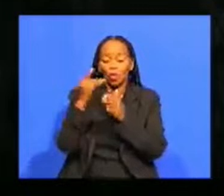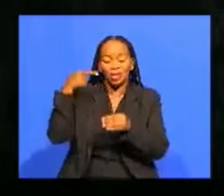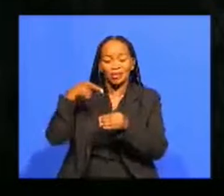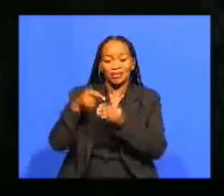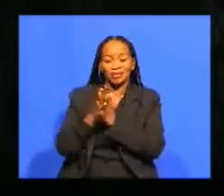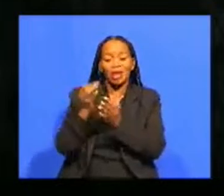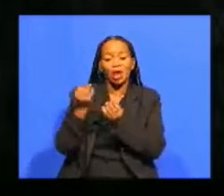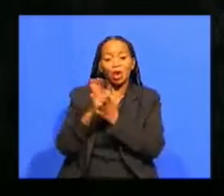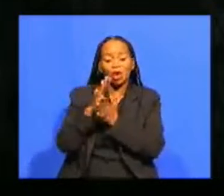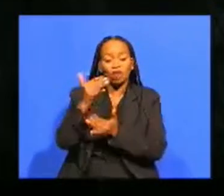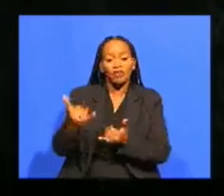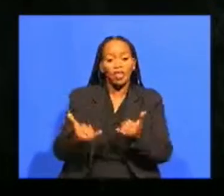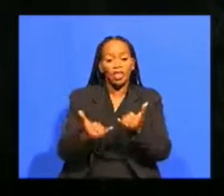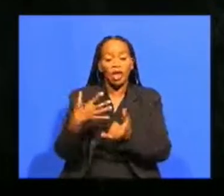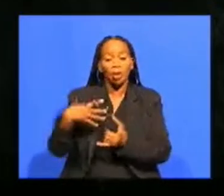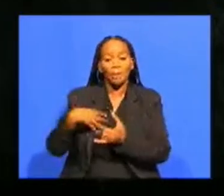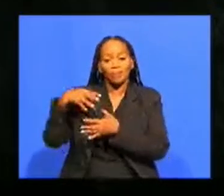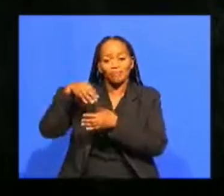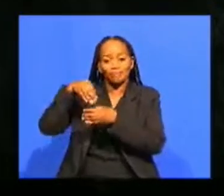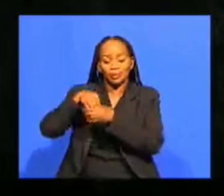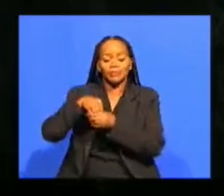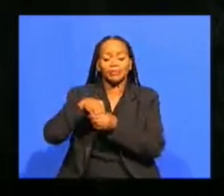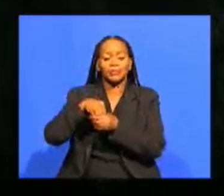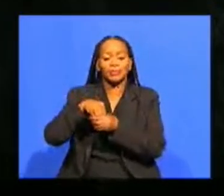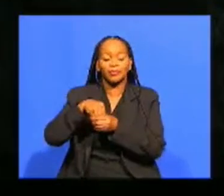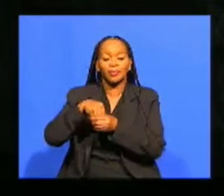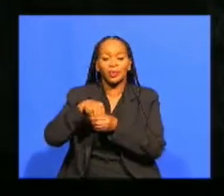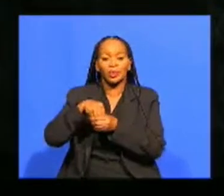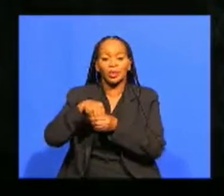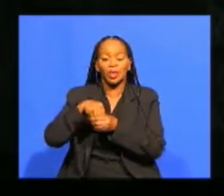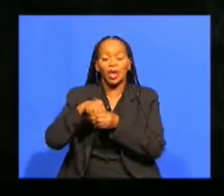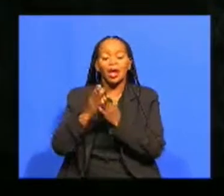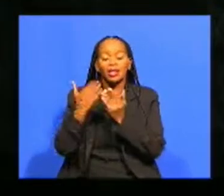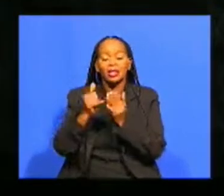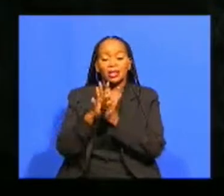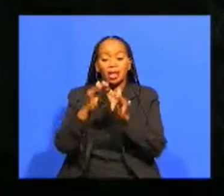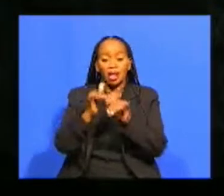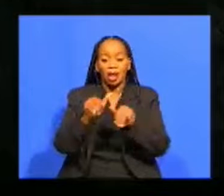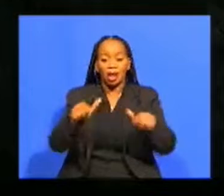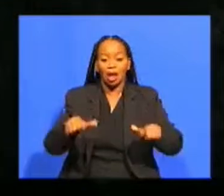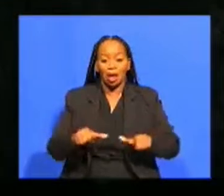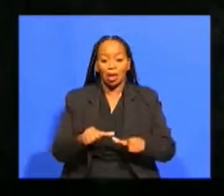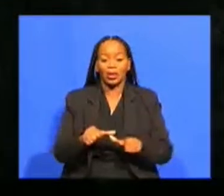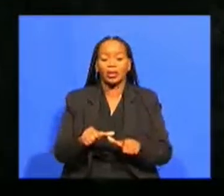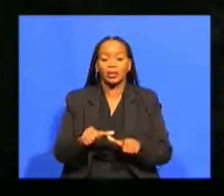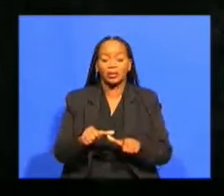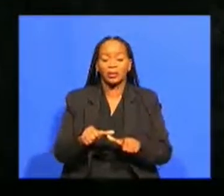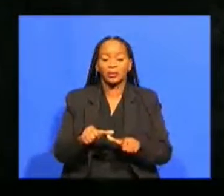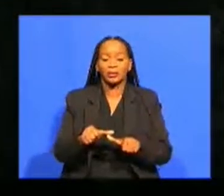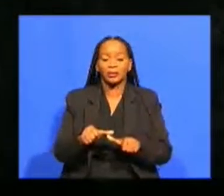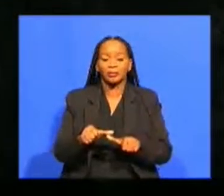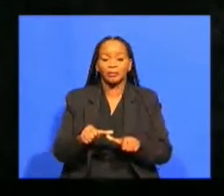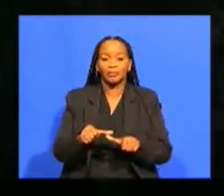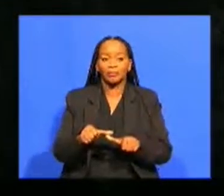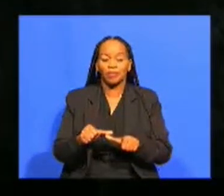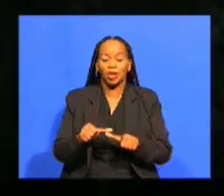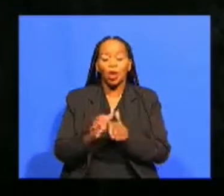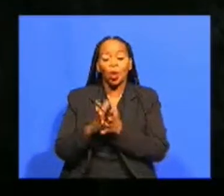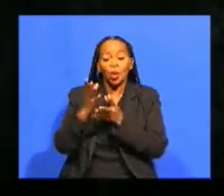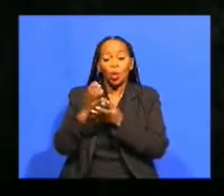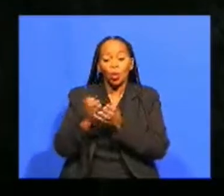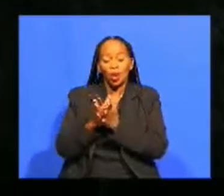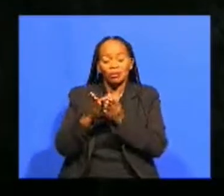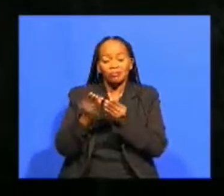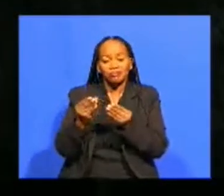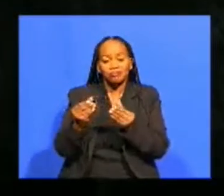of young women are moving into that. So it's an area that we're, watching very closely.